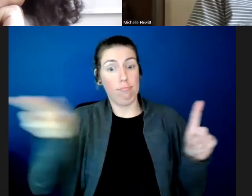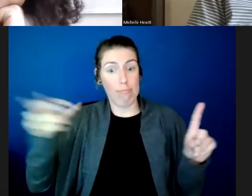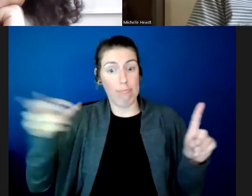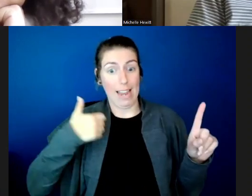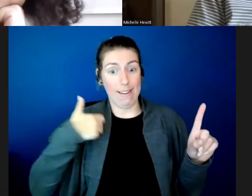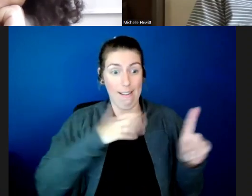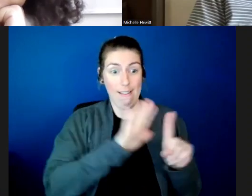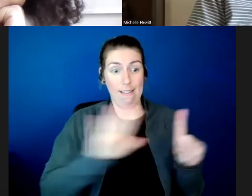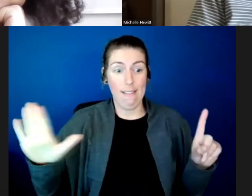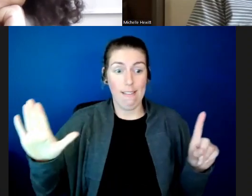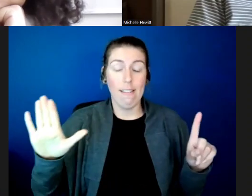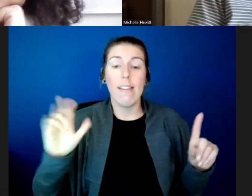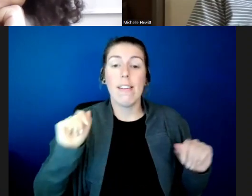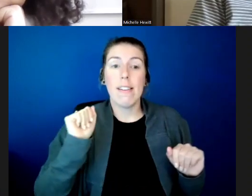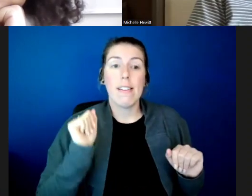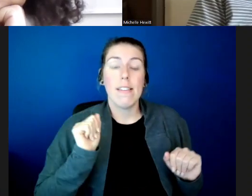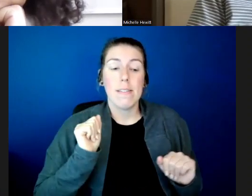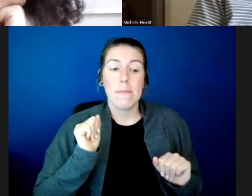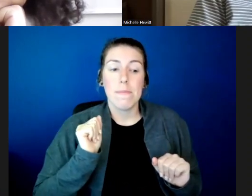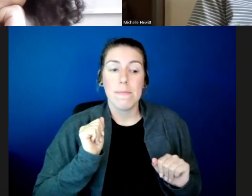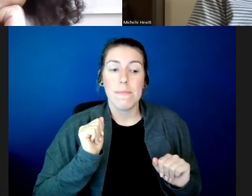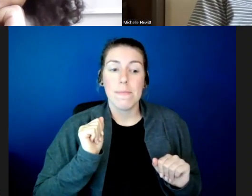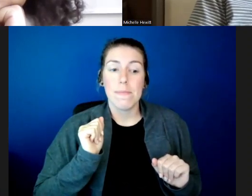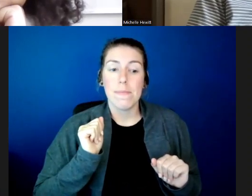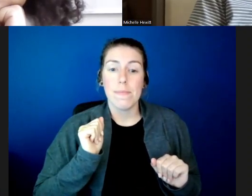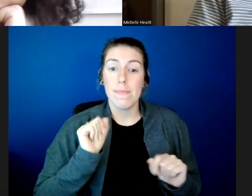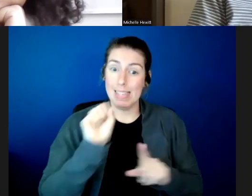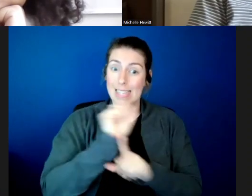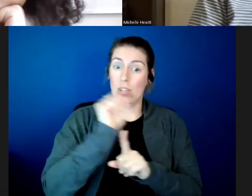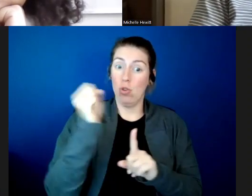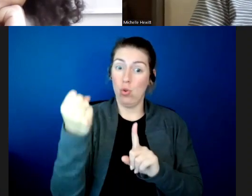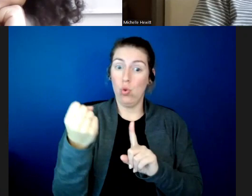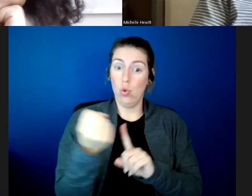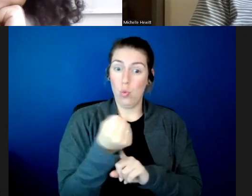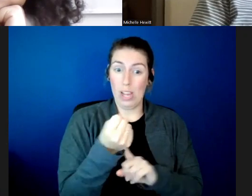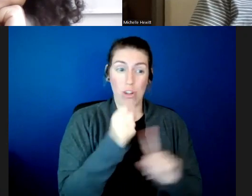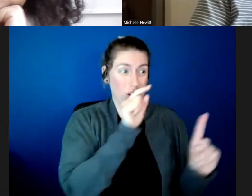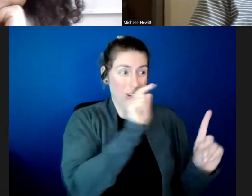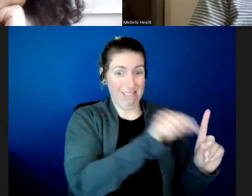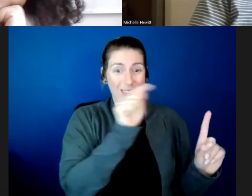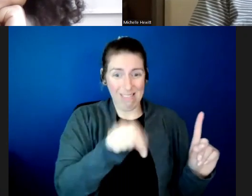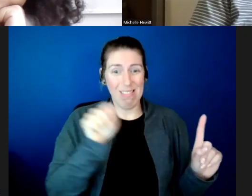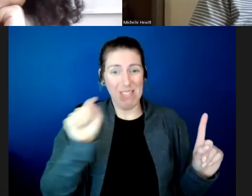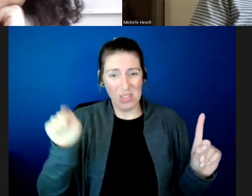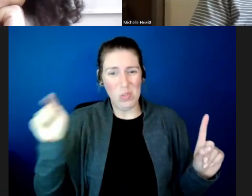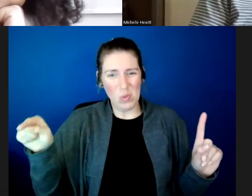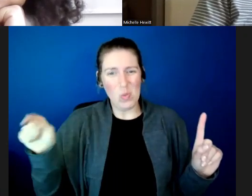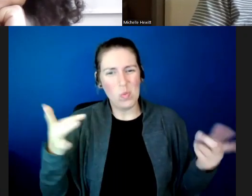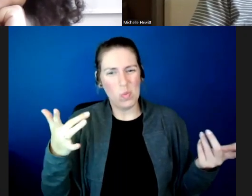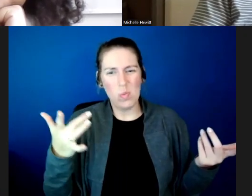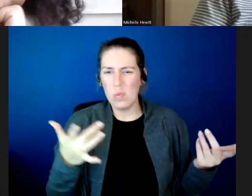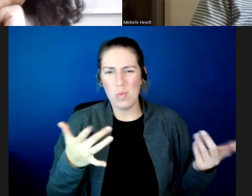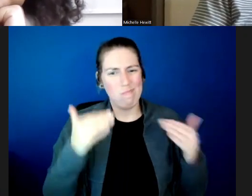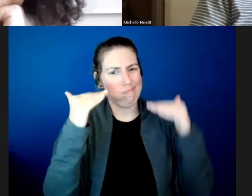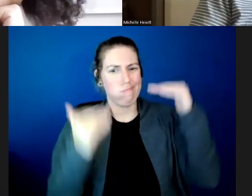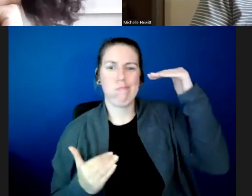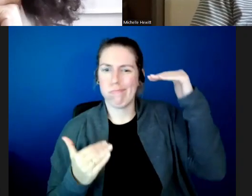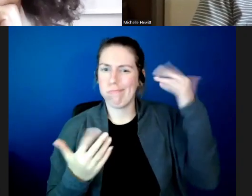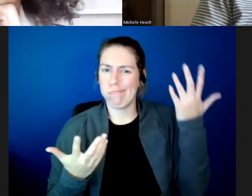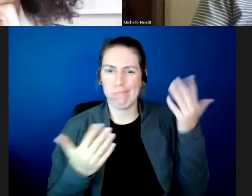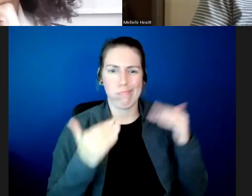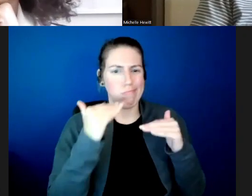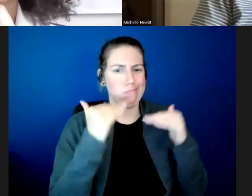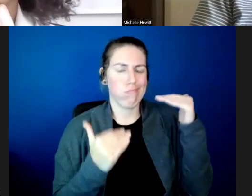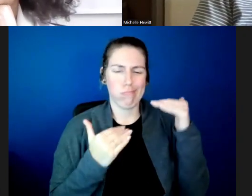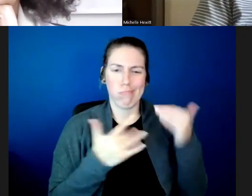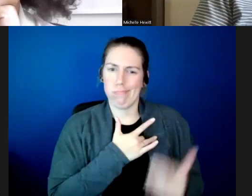situation is equally appalling, and in some cases, you know, Shelley, you